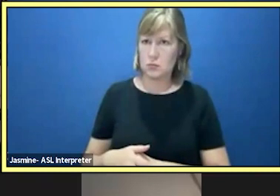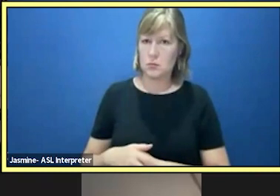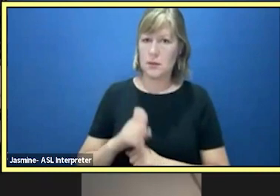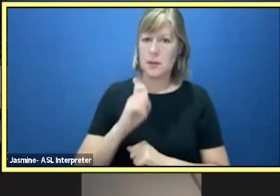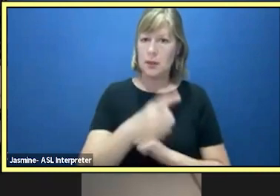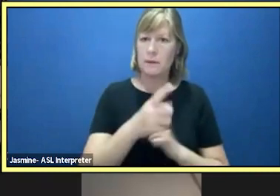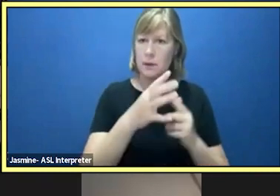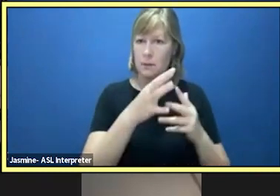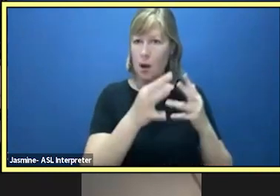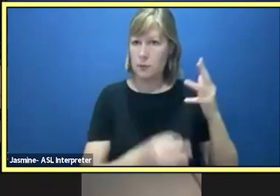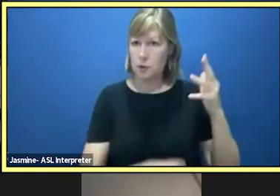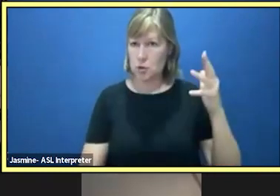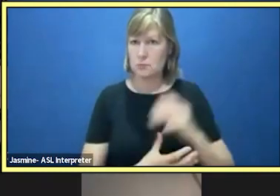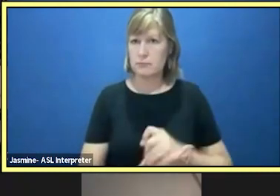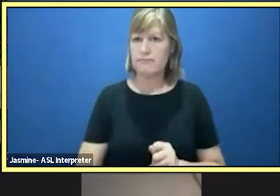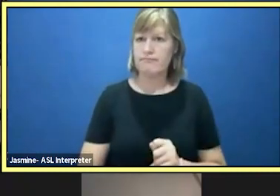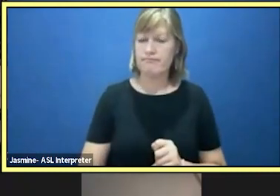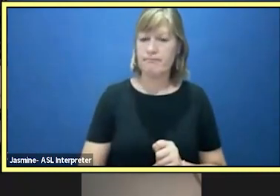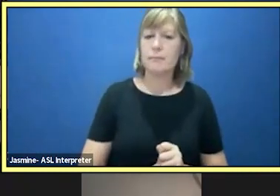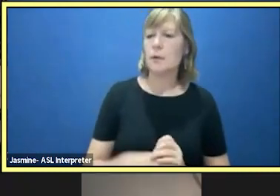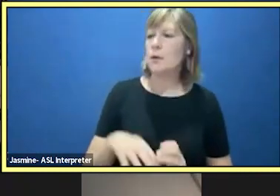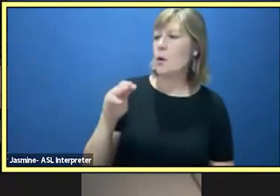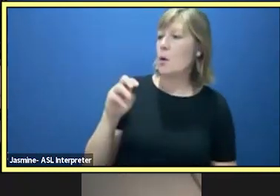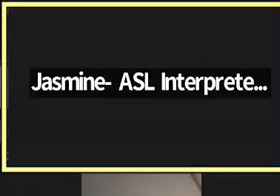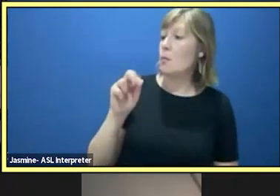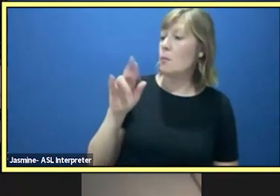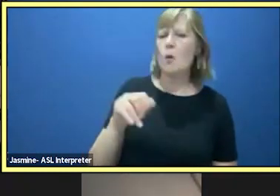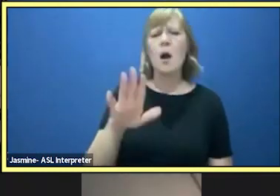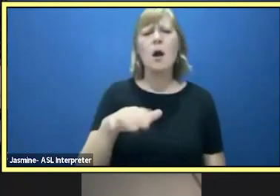So Maria Camo. Can you give an example of that, Ann?